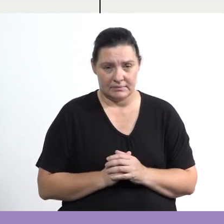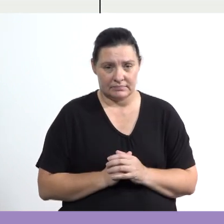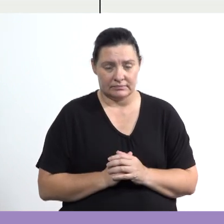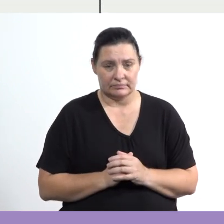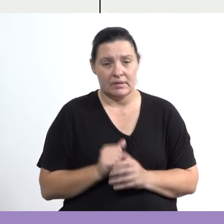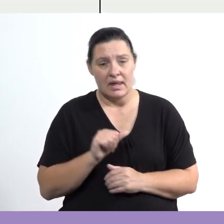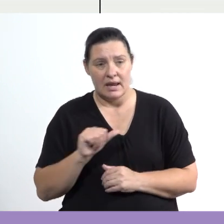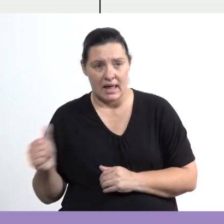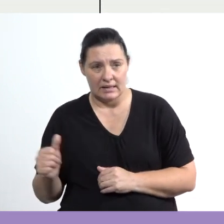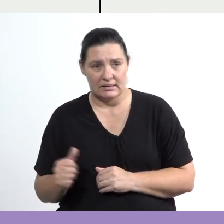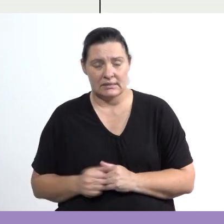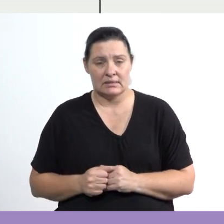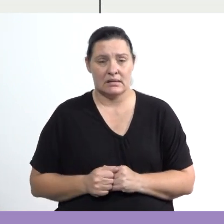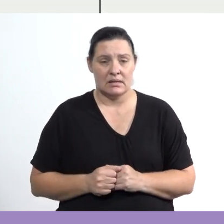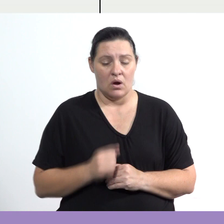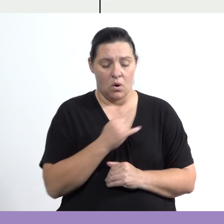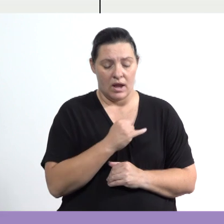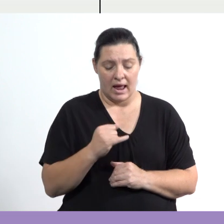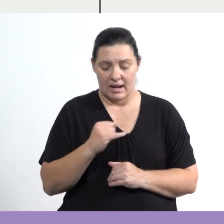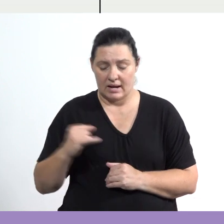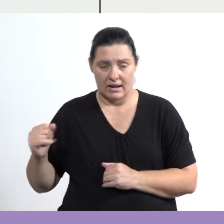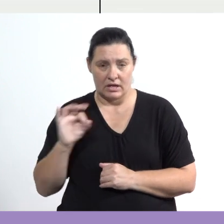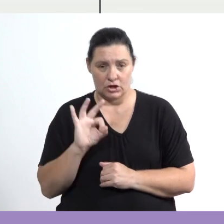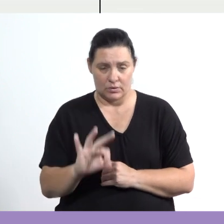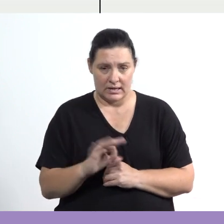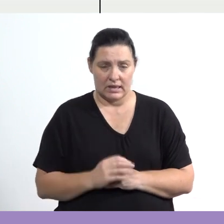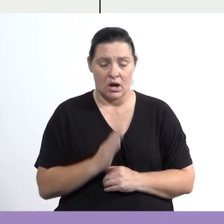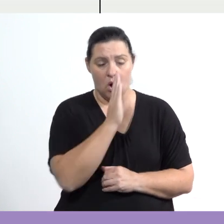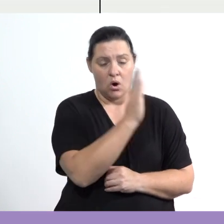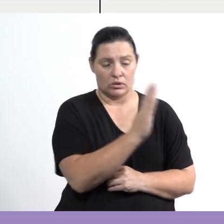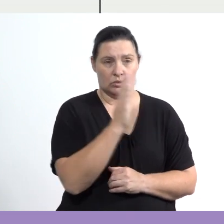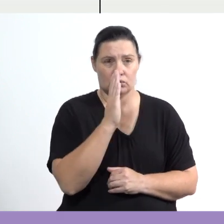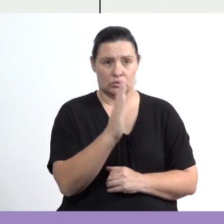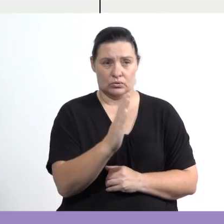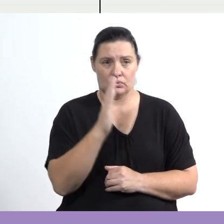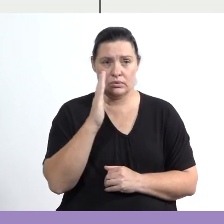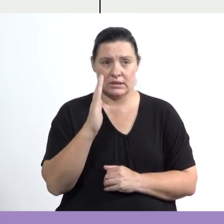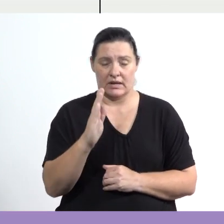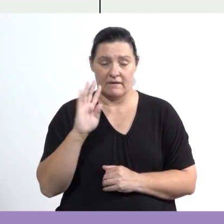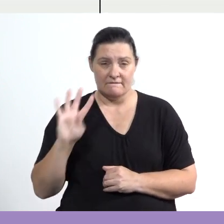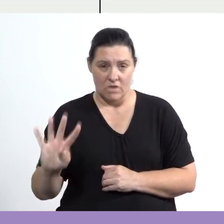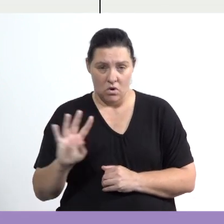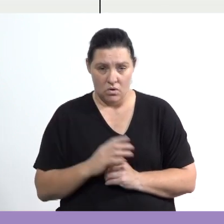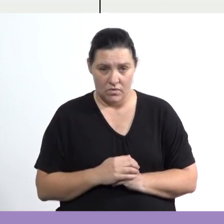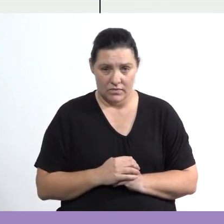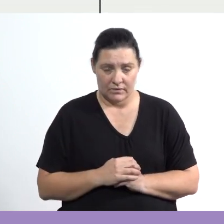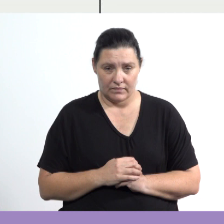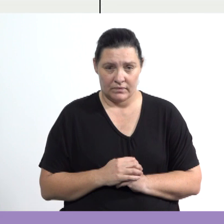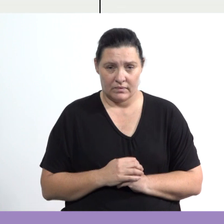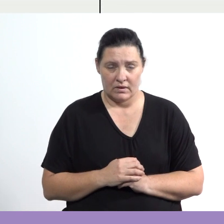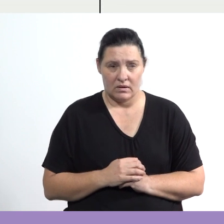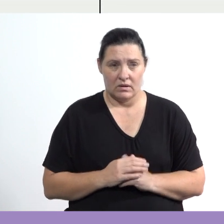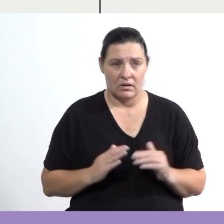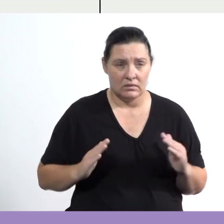9 sticks. With the next one, it's going to be 1, 2, 3 for the horizontal. Then we have 1, 2,